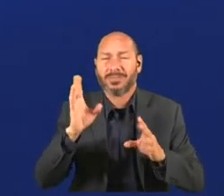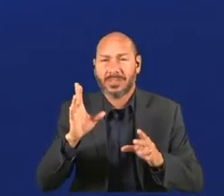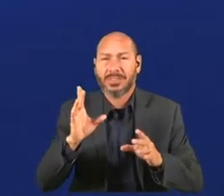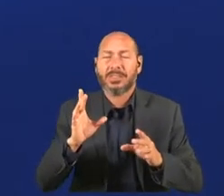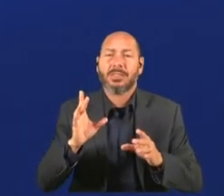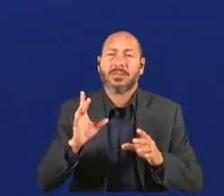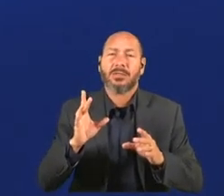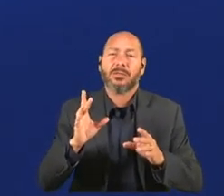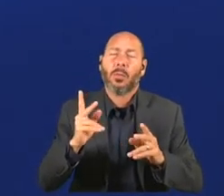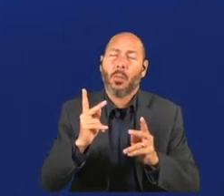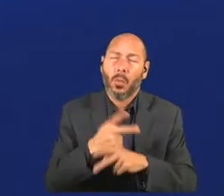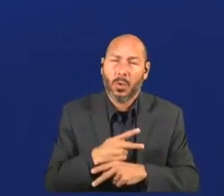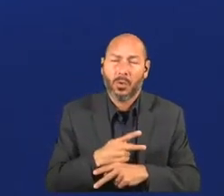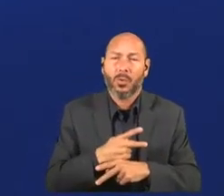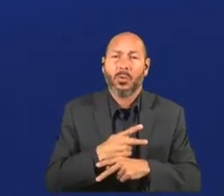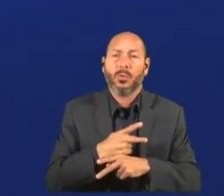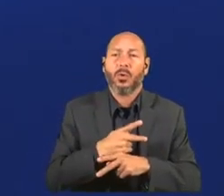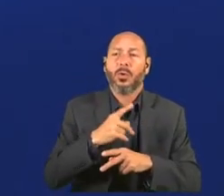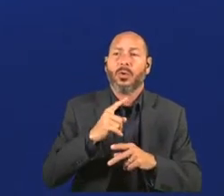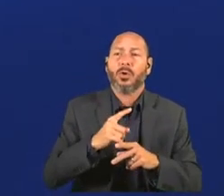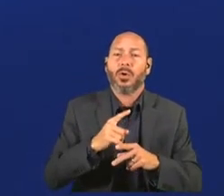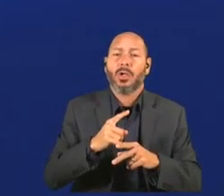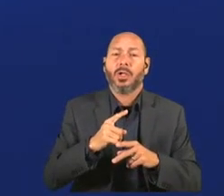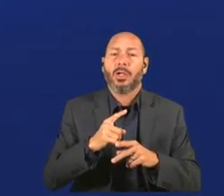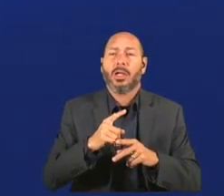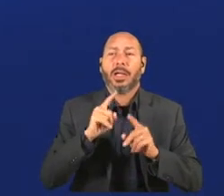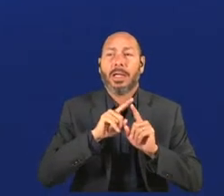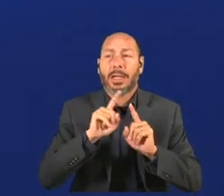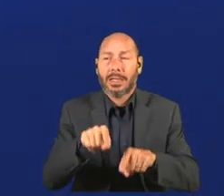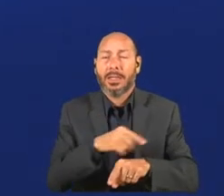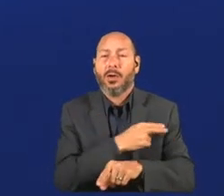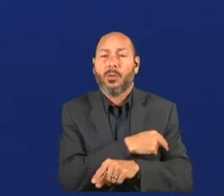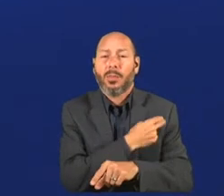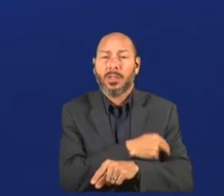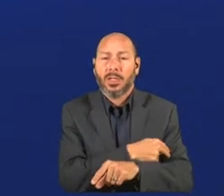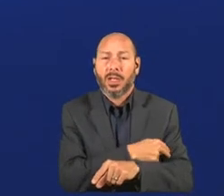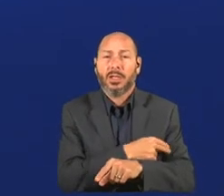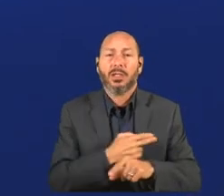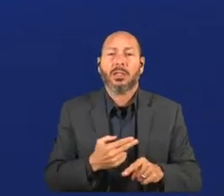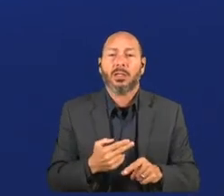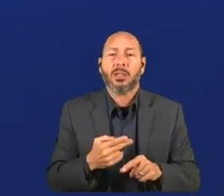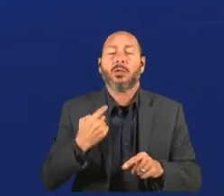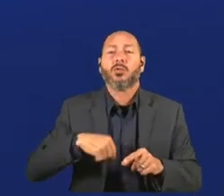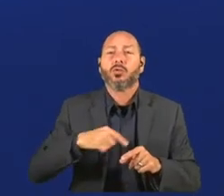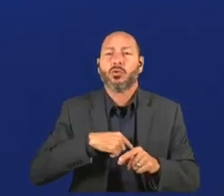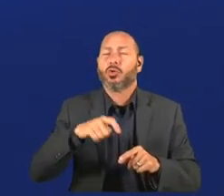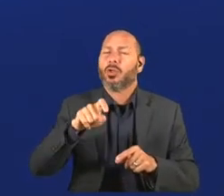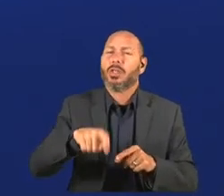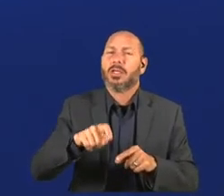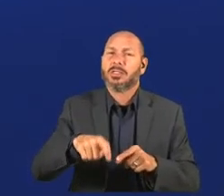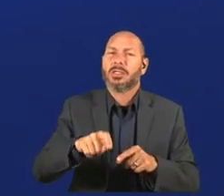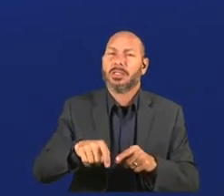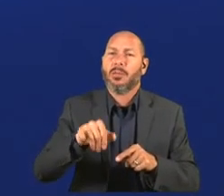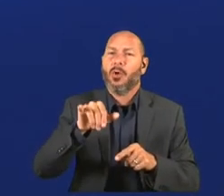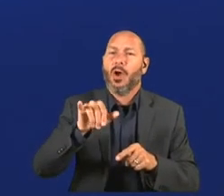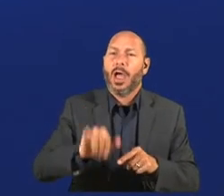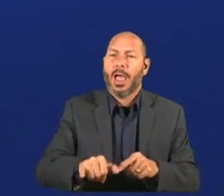The patients showing up in the hospitals are sicker. So we need to be able to reverse that